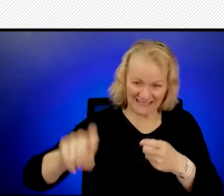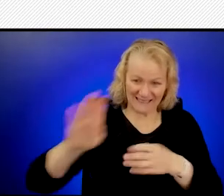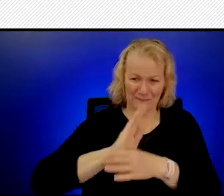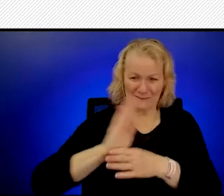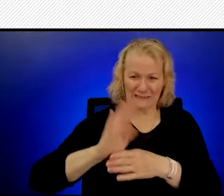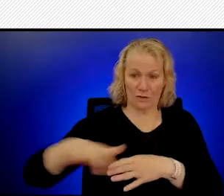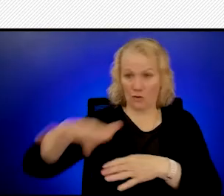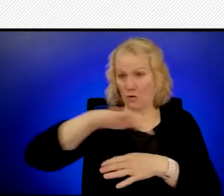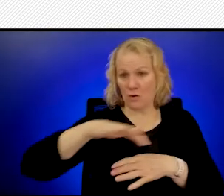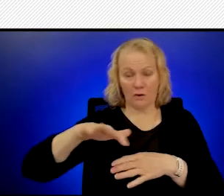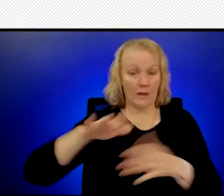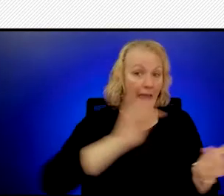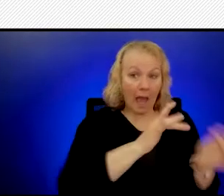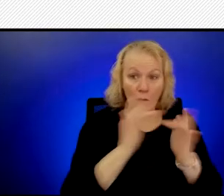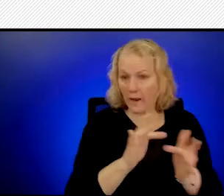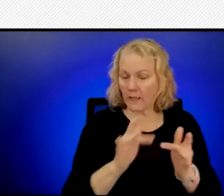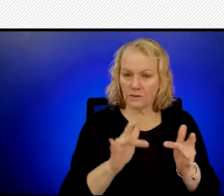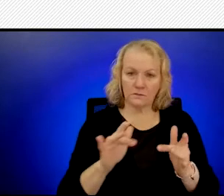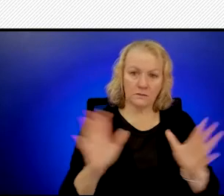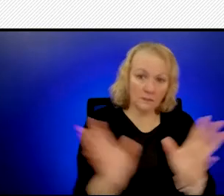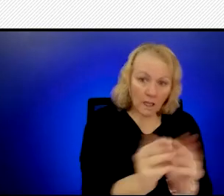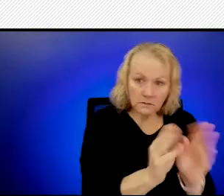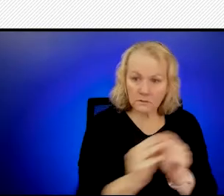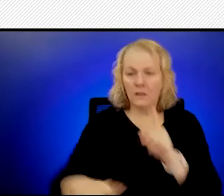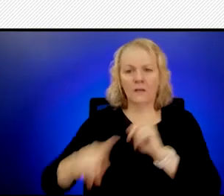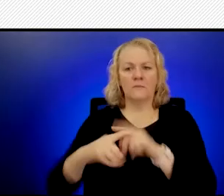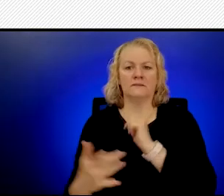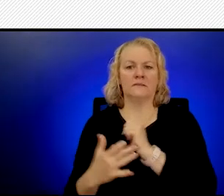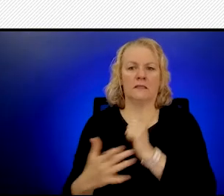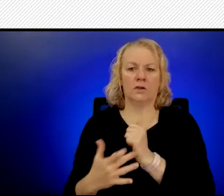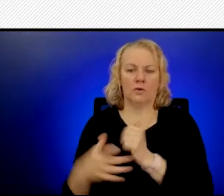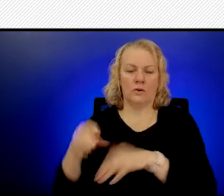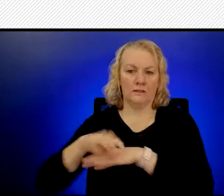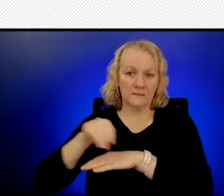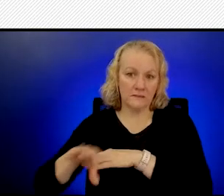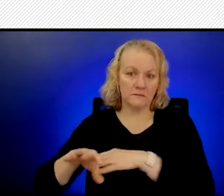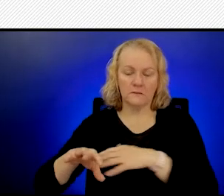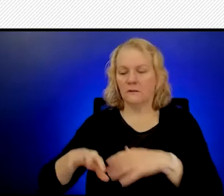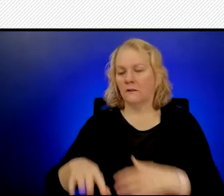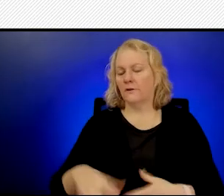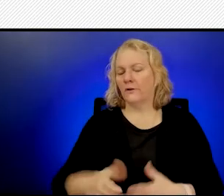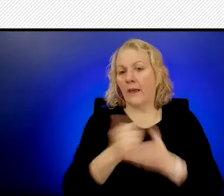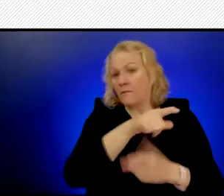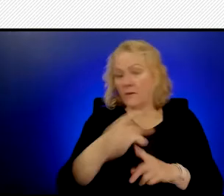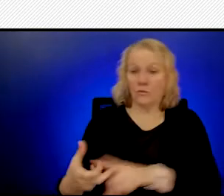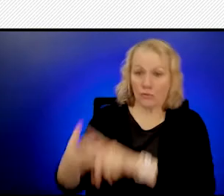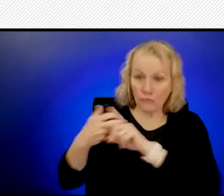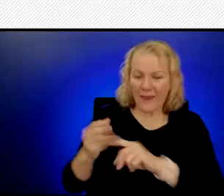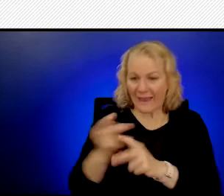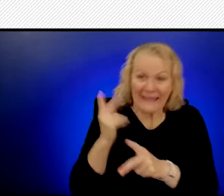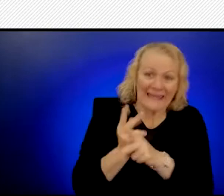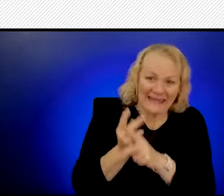through outreach, consultation, and technical assistance to assist with the recruitment and retention